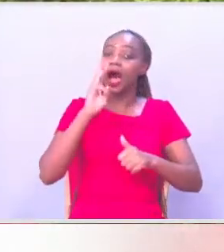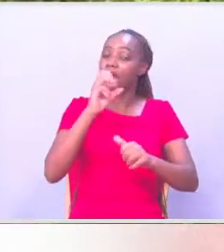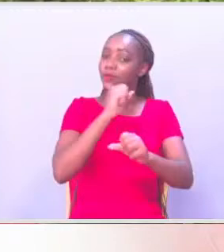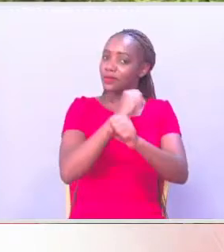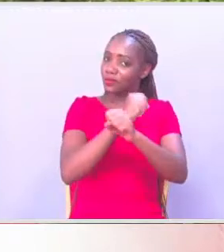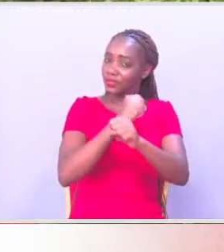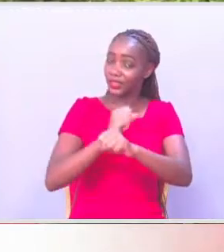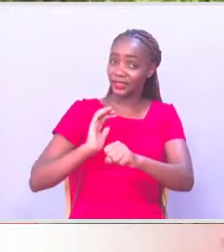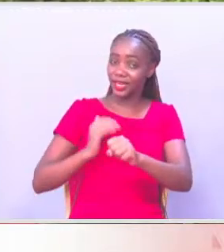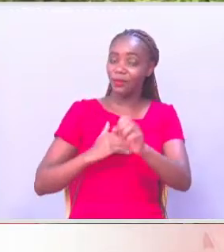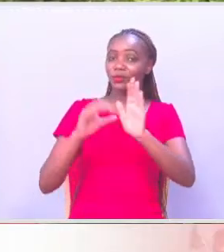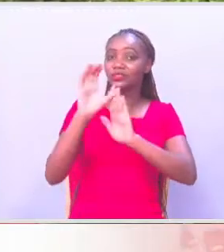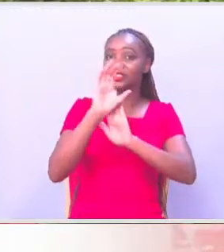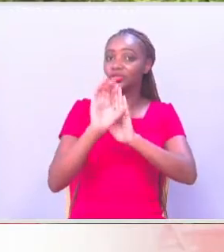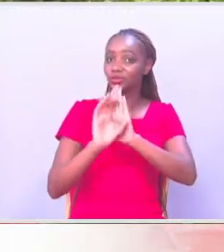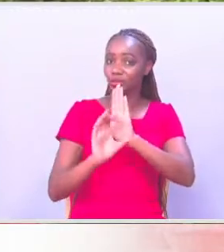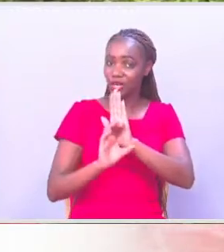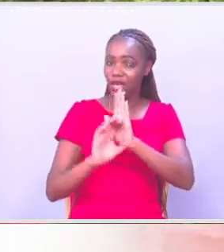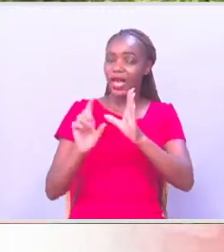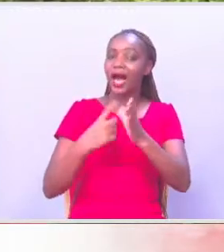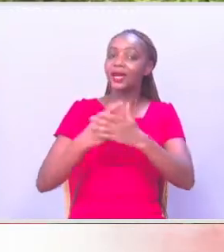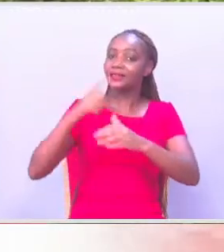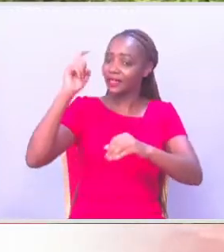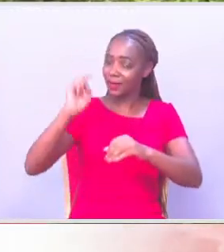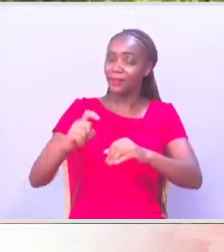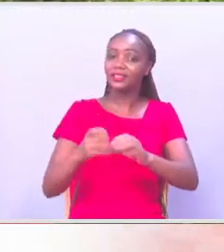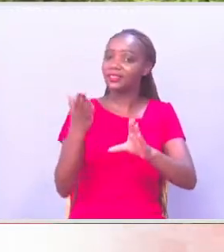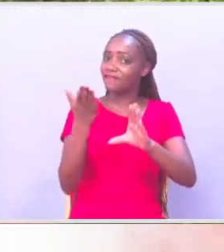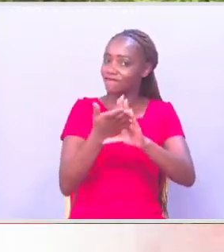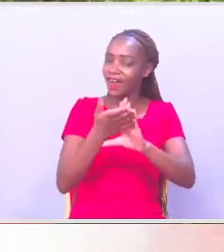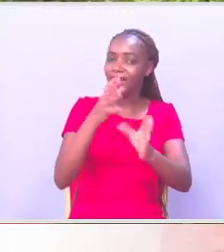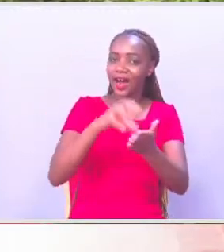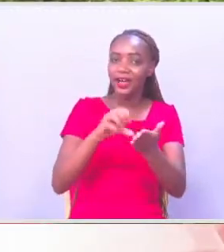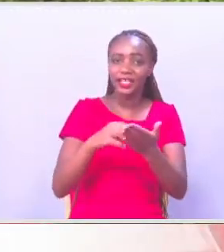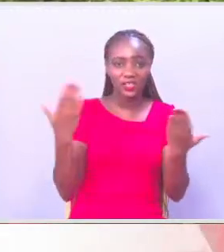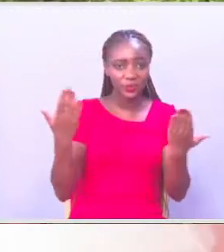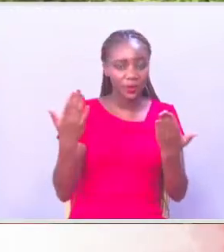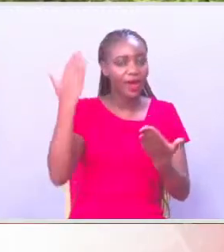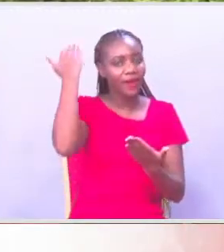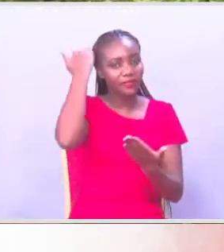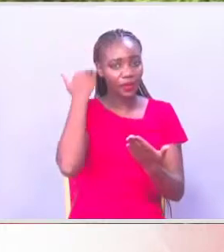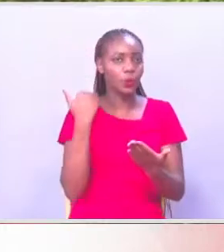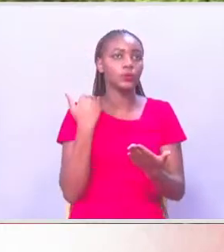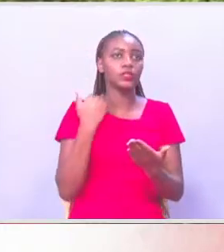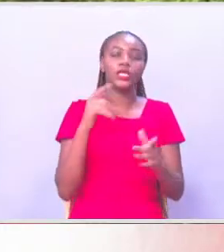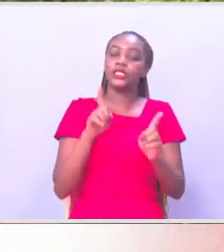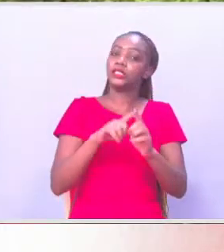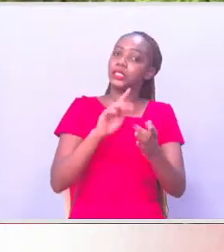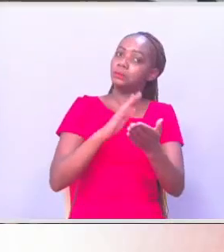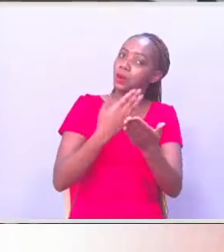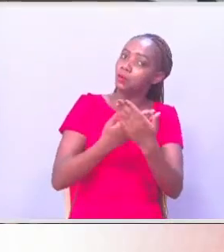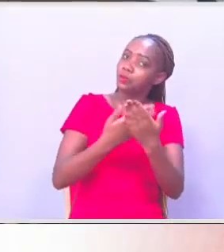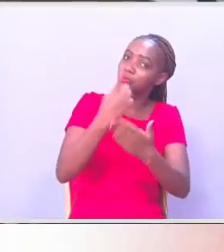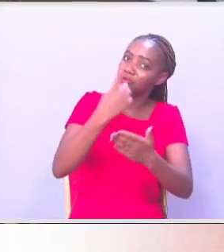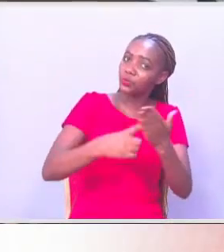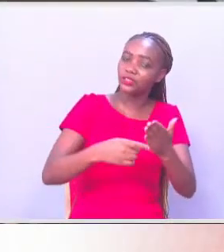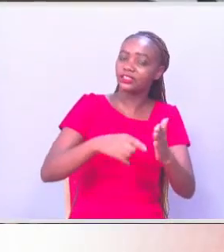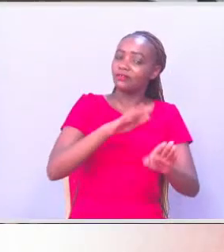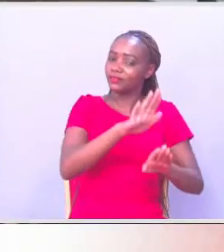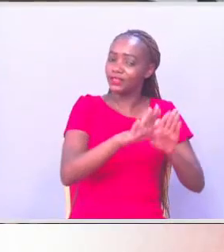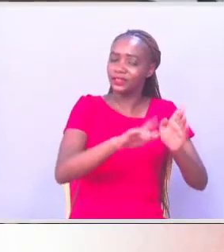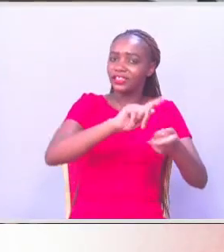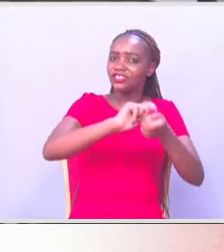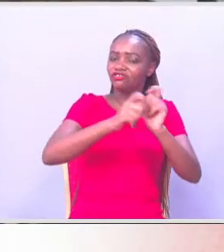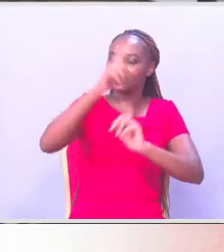walide katiba. Kwa hivyo nitaingia kwa mahakama niseme hiyo step lazima ibadilishwe na koti. In May this